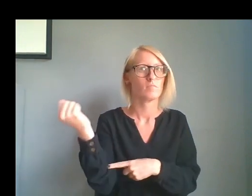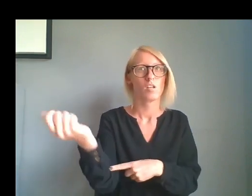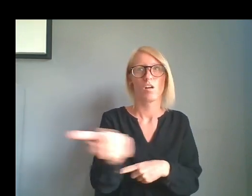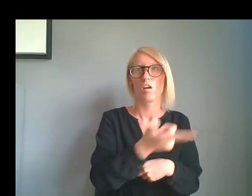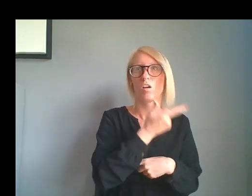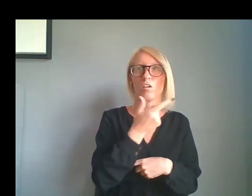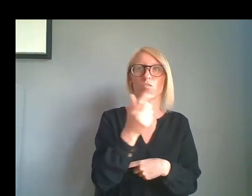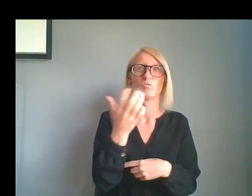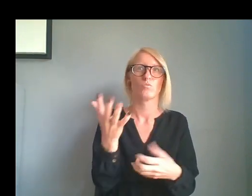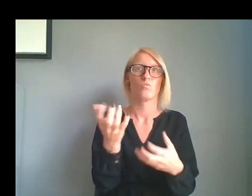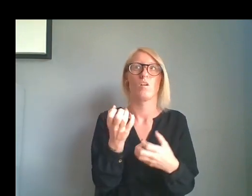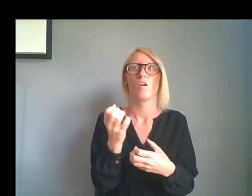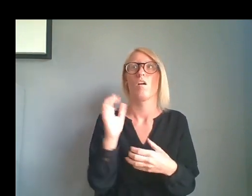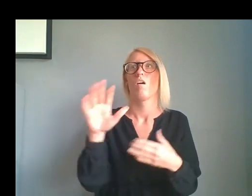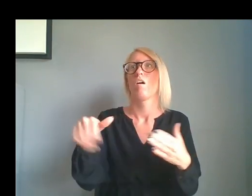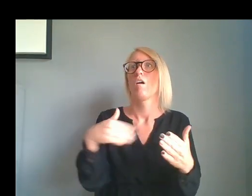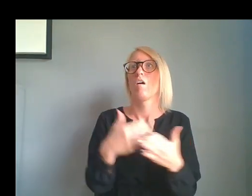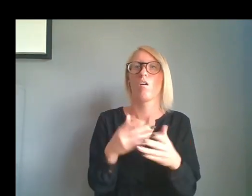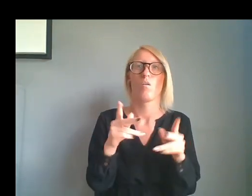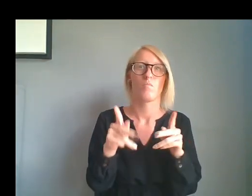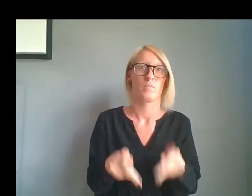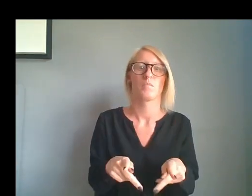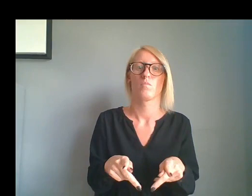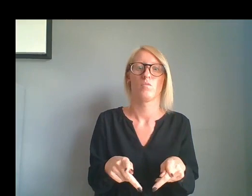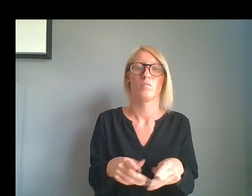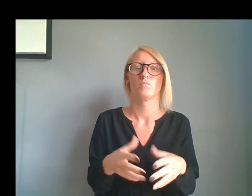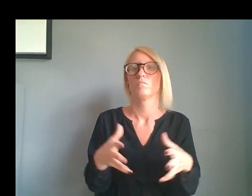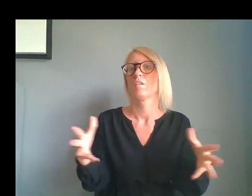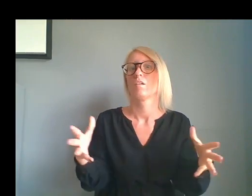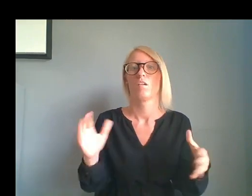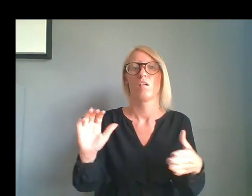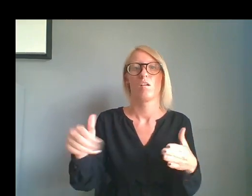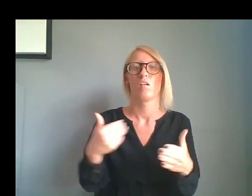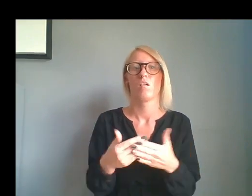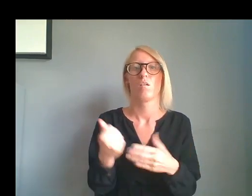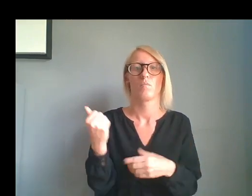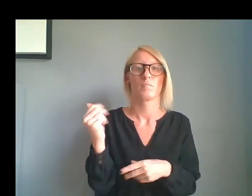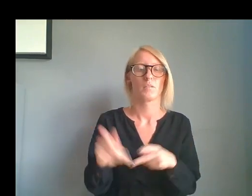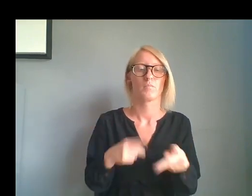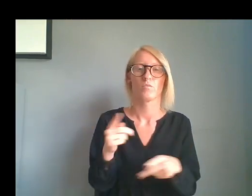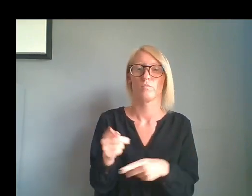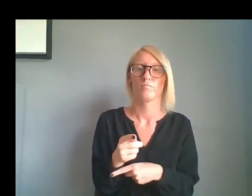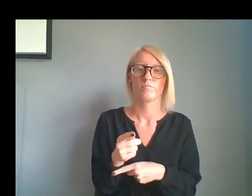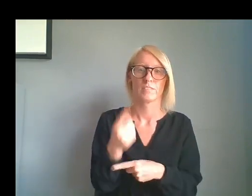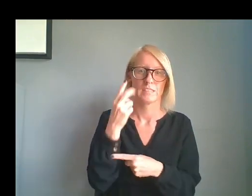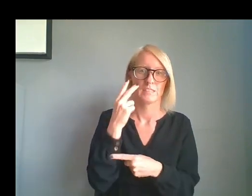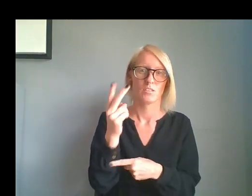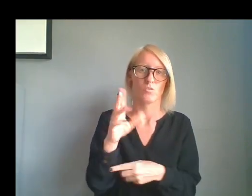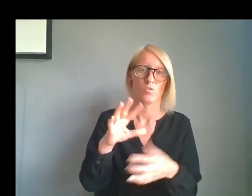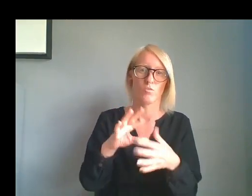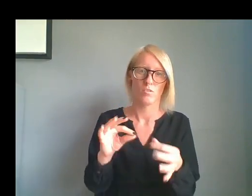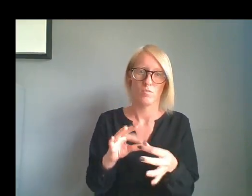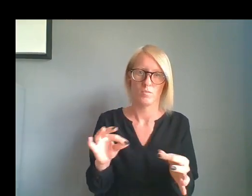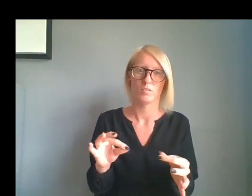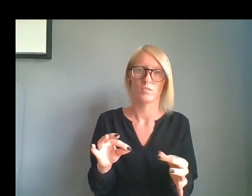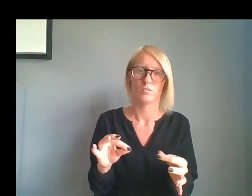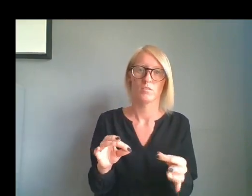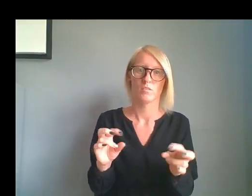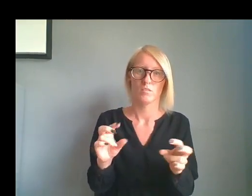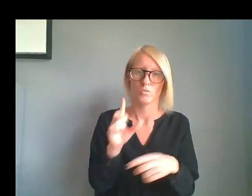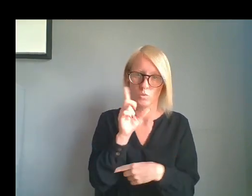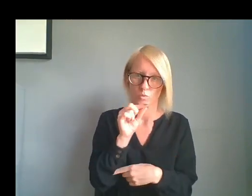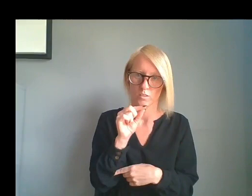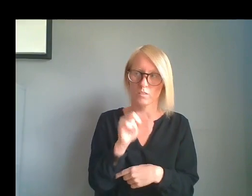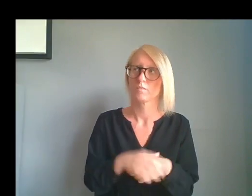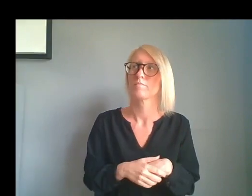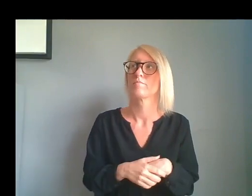the sun to find it. So that's just something I wanted to point out too, is I wouldn't recommend protecting it if you're